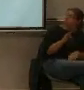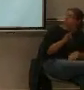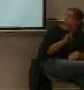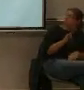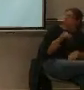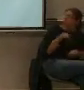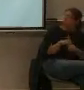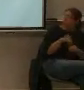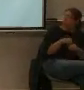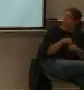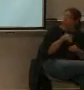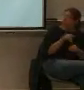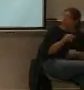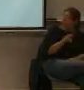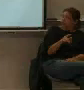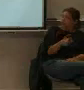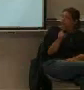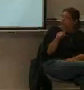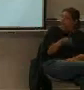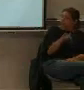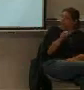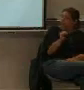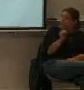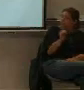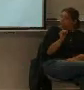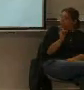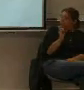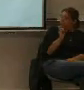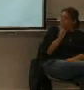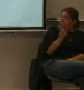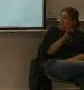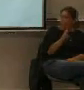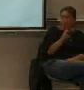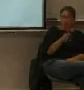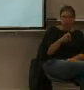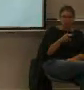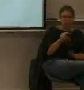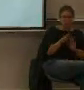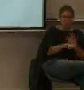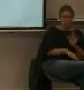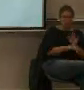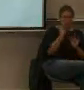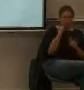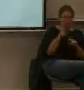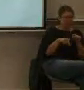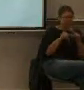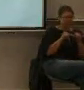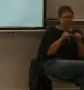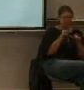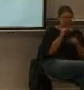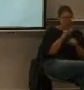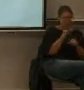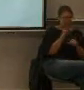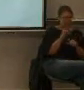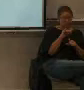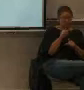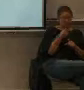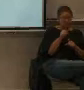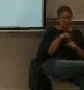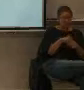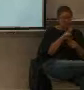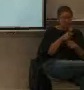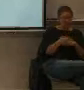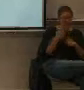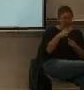the concentration in the cell, and this Q0 is some concentration below which, if the cell can't maintain nutrient input into the cell at